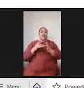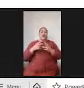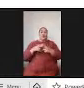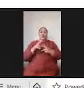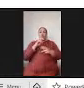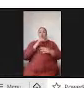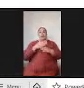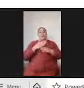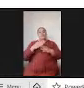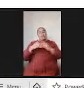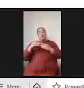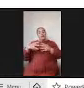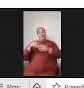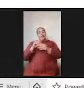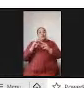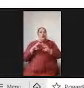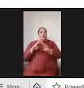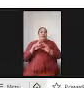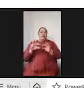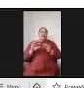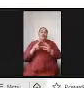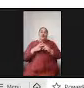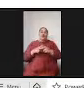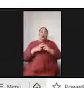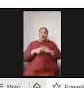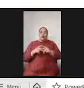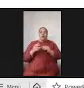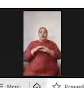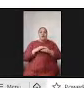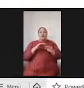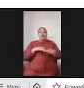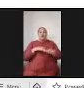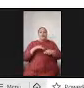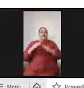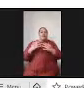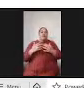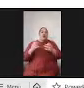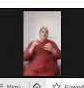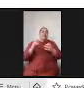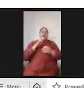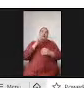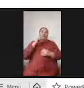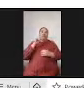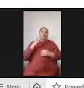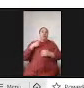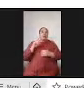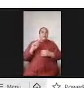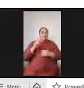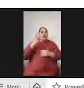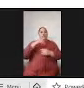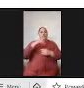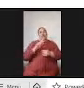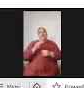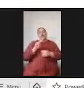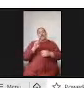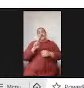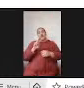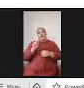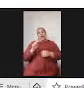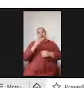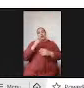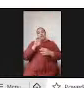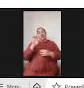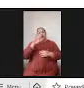website. And it's a tool that's come, I think the Scottish Parliament's probably been the first in the UK and in Europe that's had